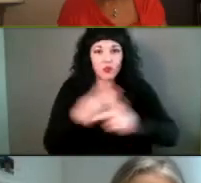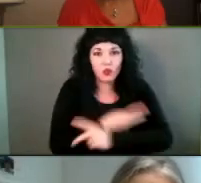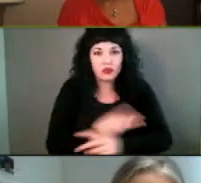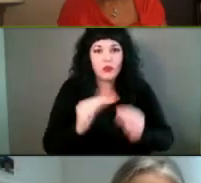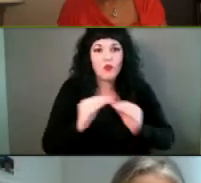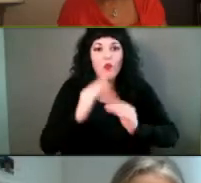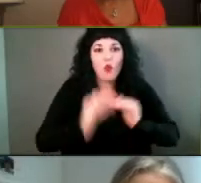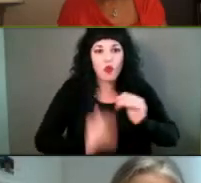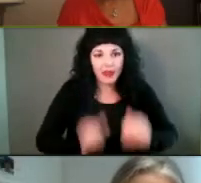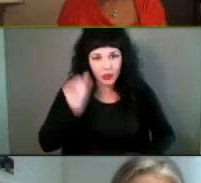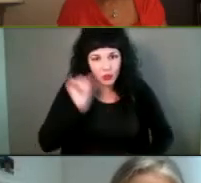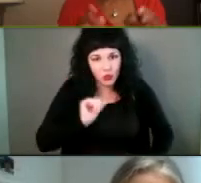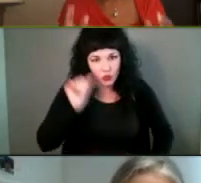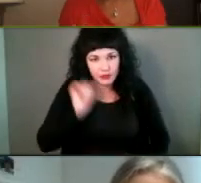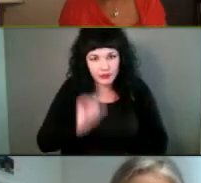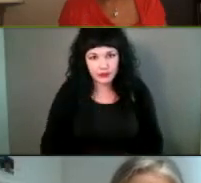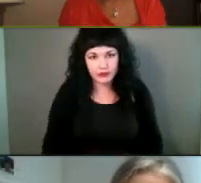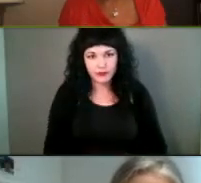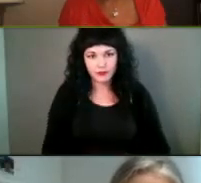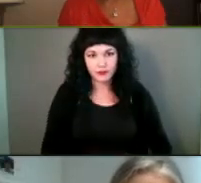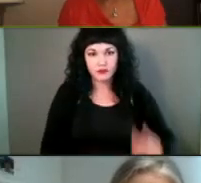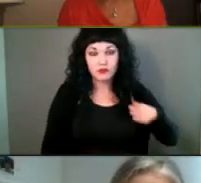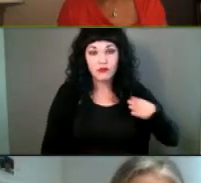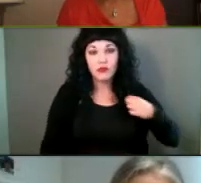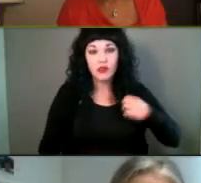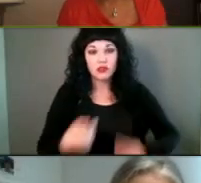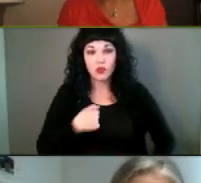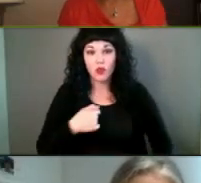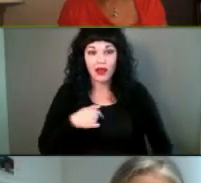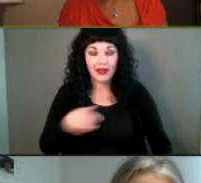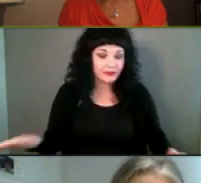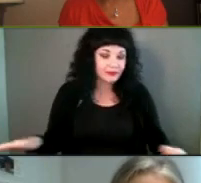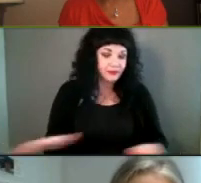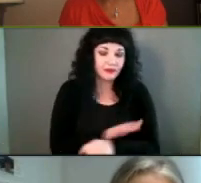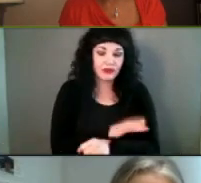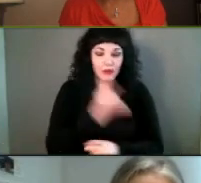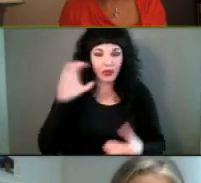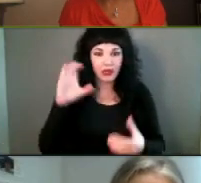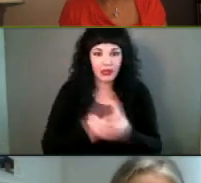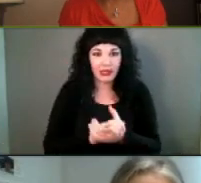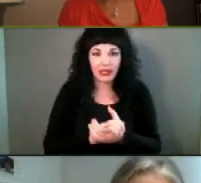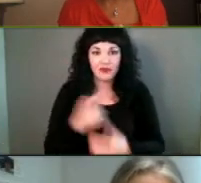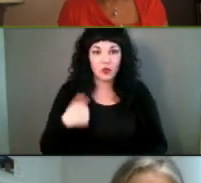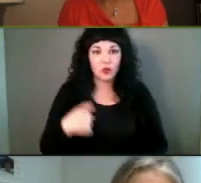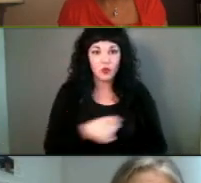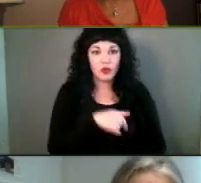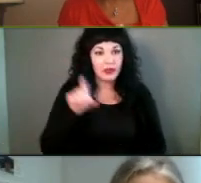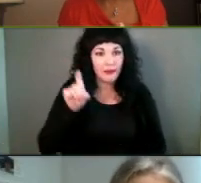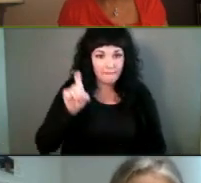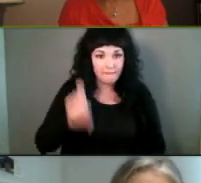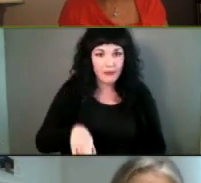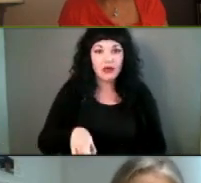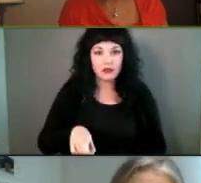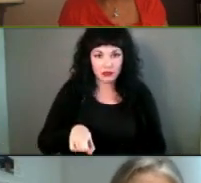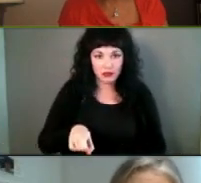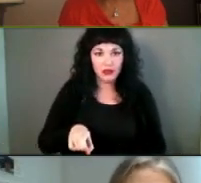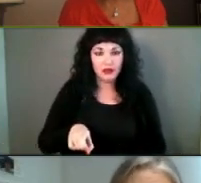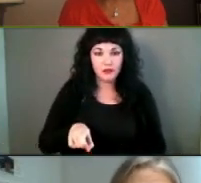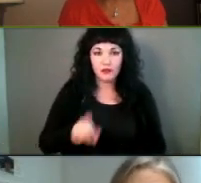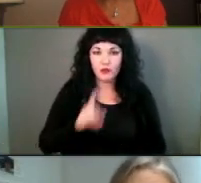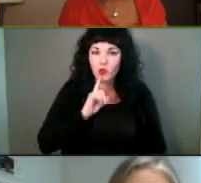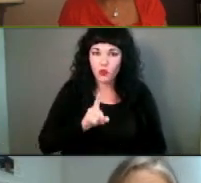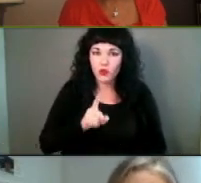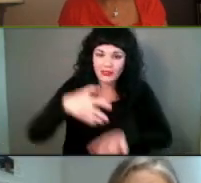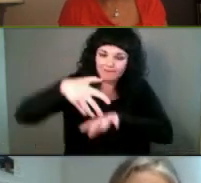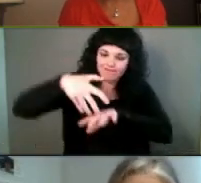need to, I holistically believe that we must push in our belief system and our